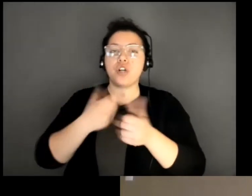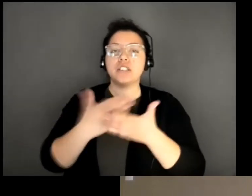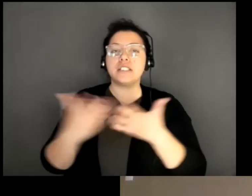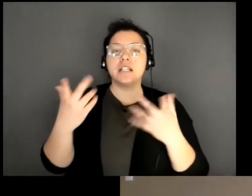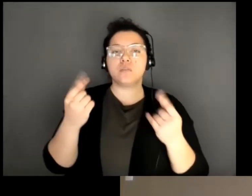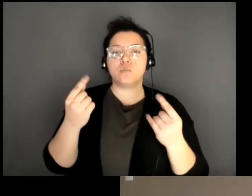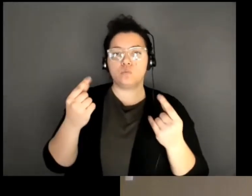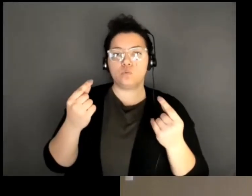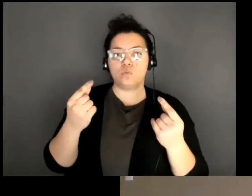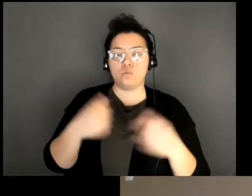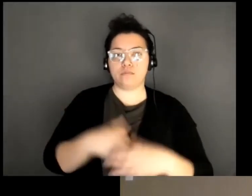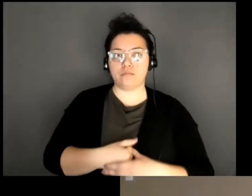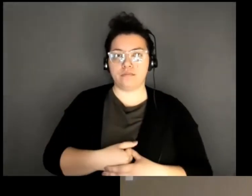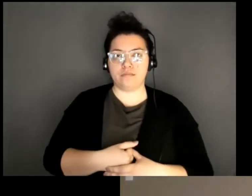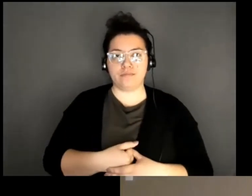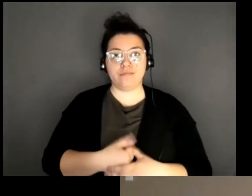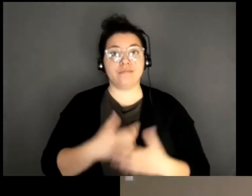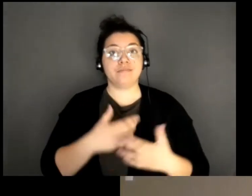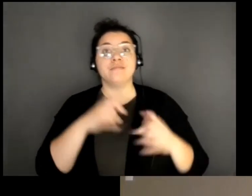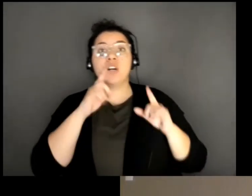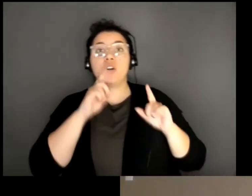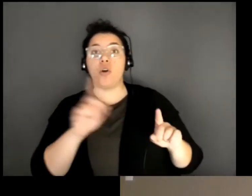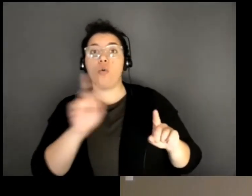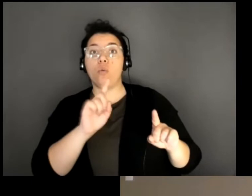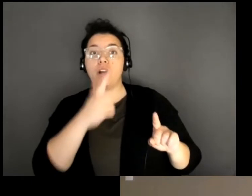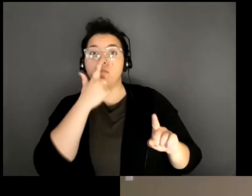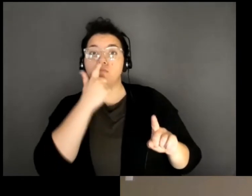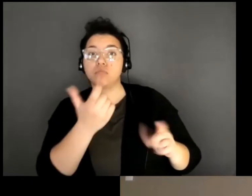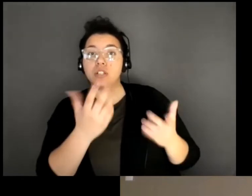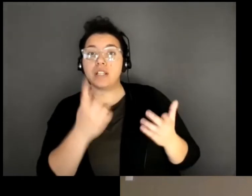Go to the place where you want to work and introduce yourself.